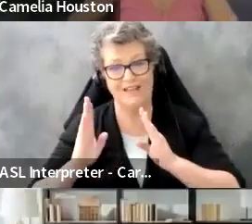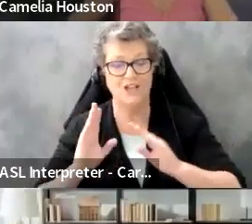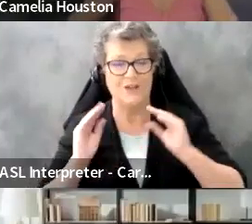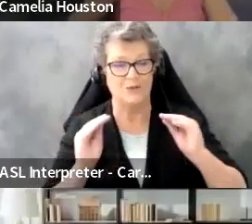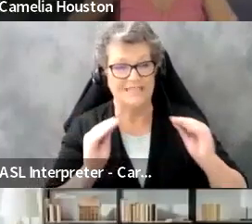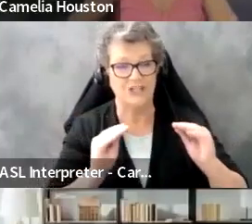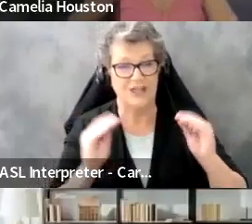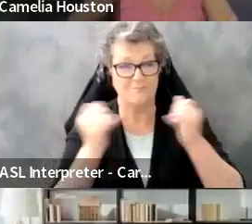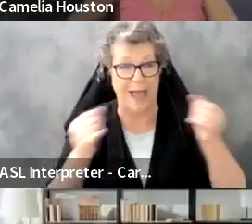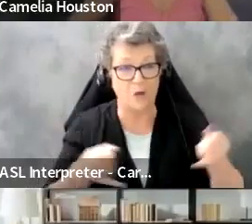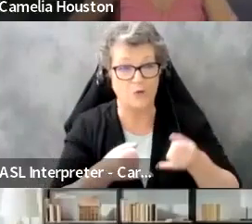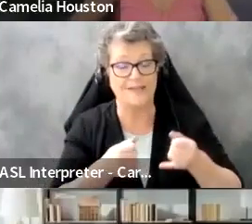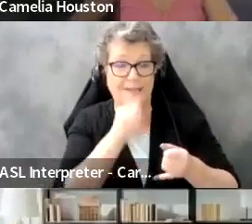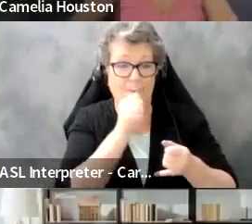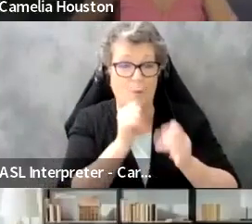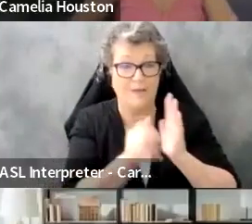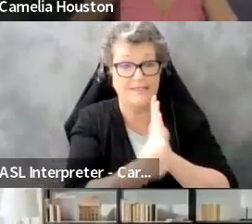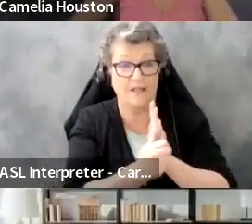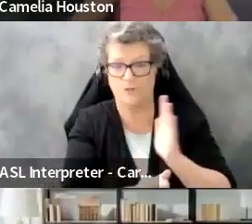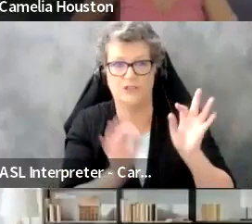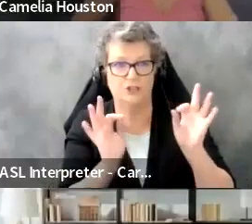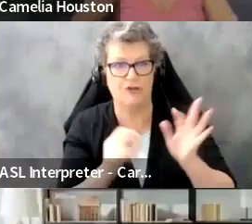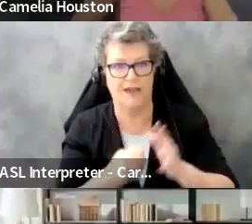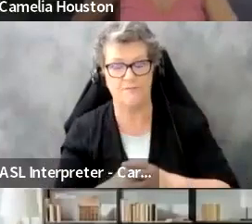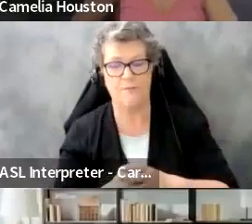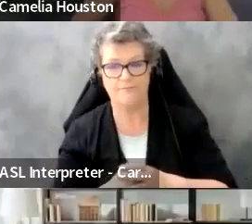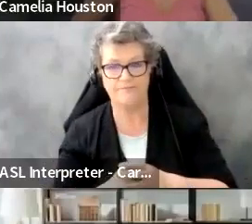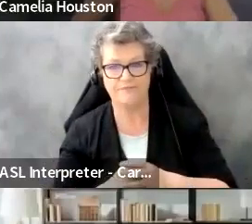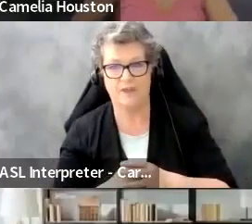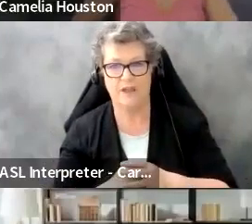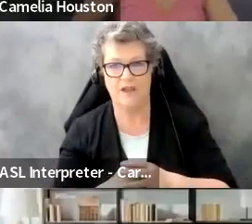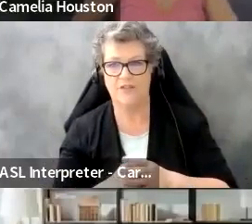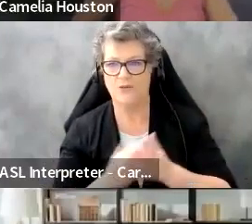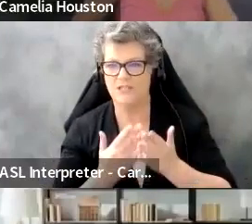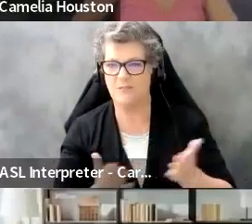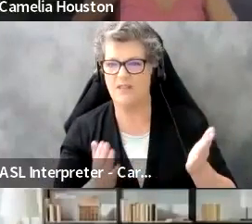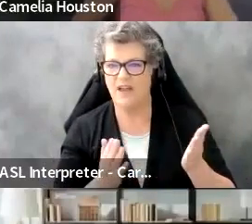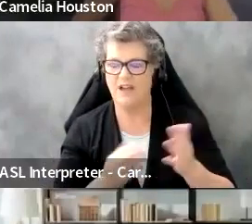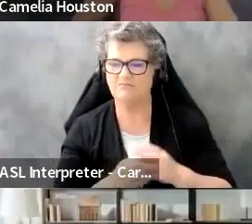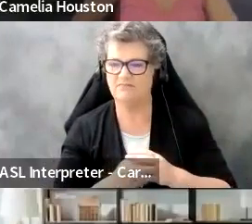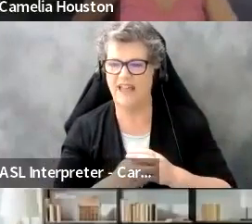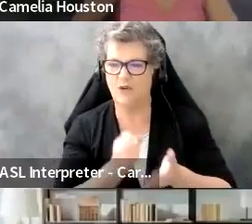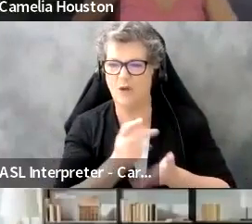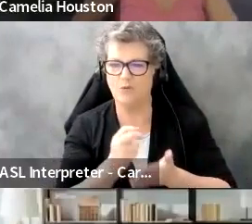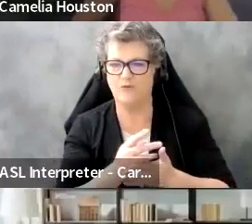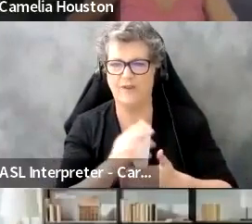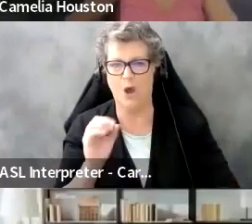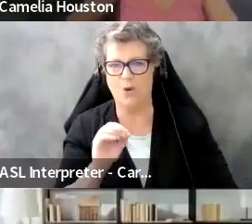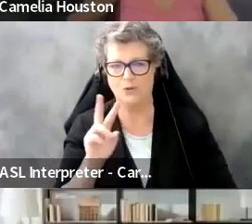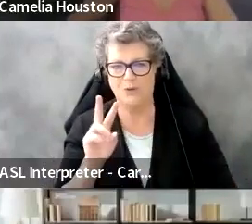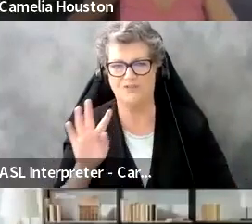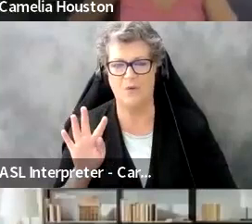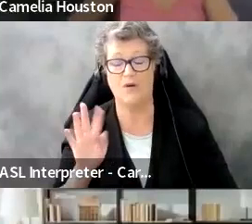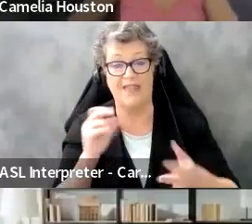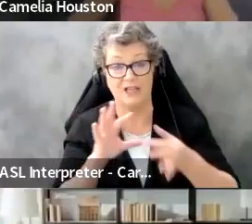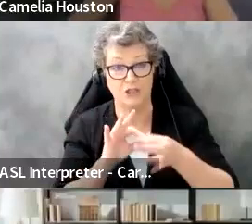coping skills, which is great. But I think those are some of kind of the highlights that I feel like when we're approving O24 is that it's a lot has to do